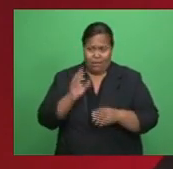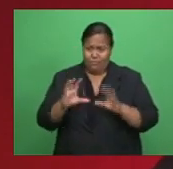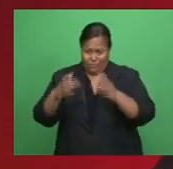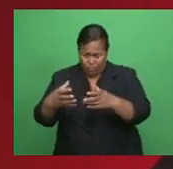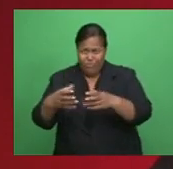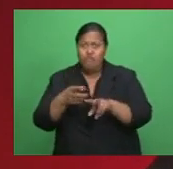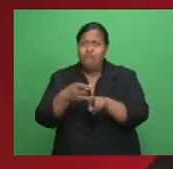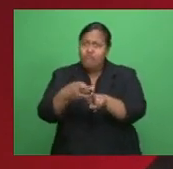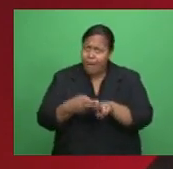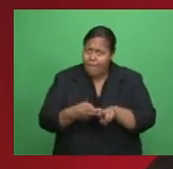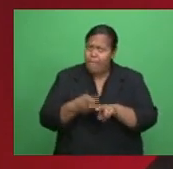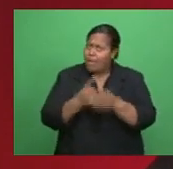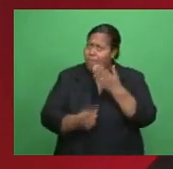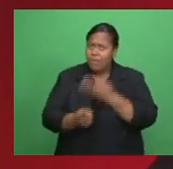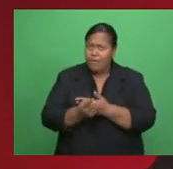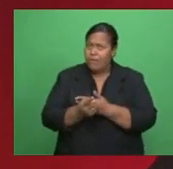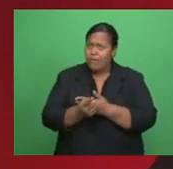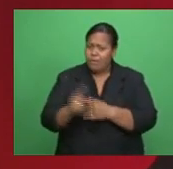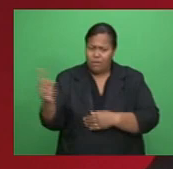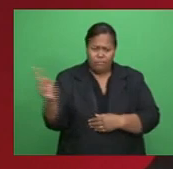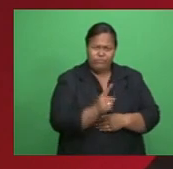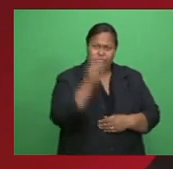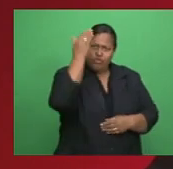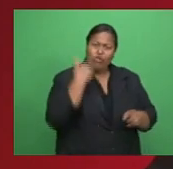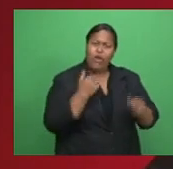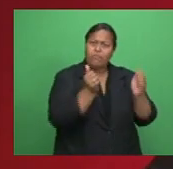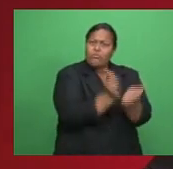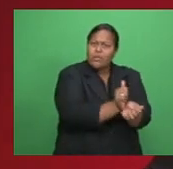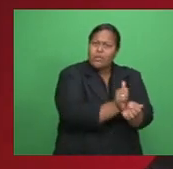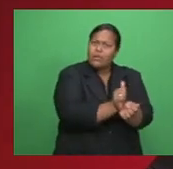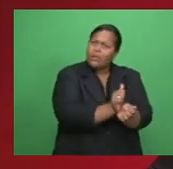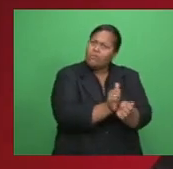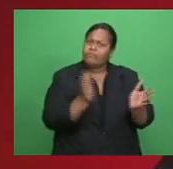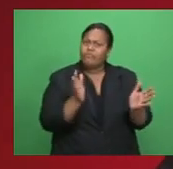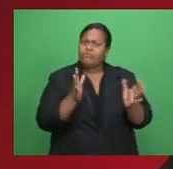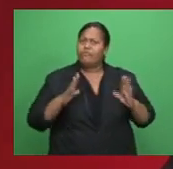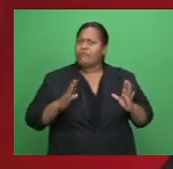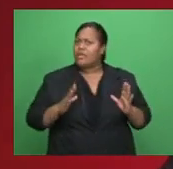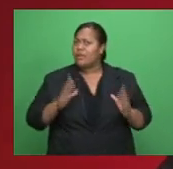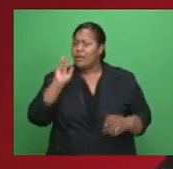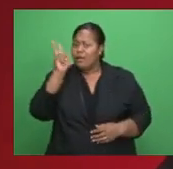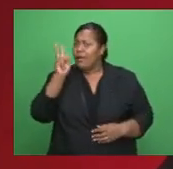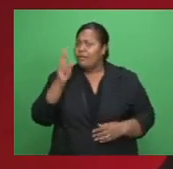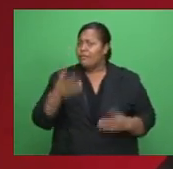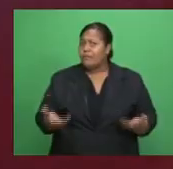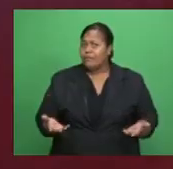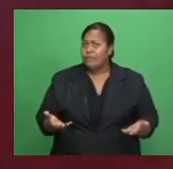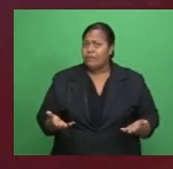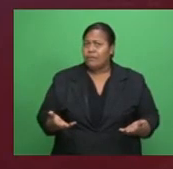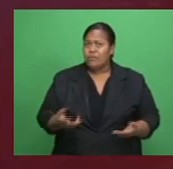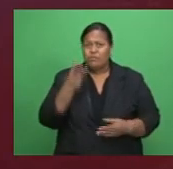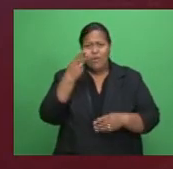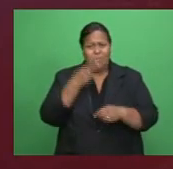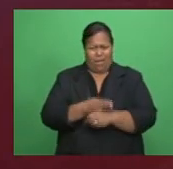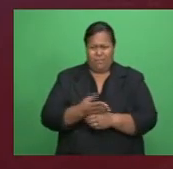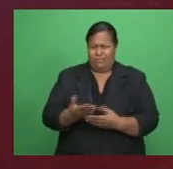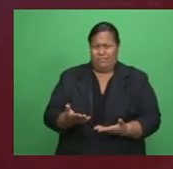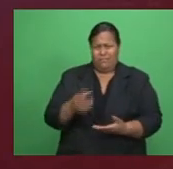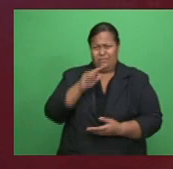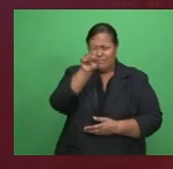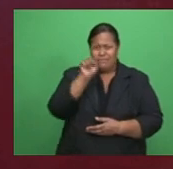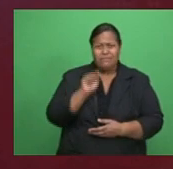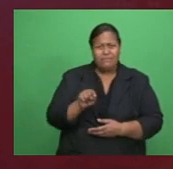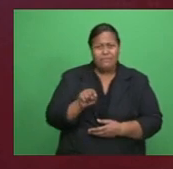the other one, not even serving a year of his sentence, has been rehabilitated. The Corrections Service